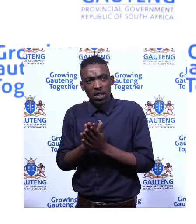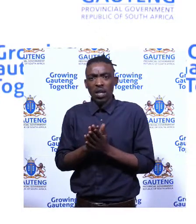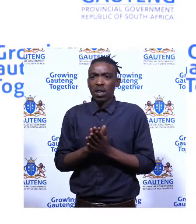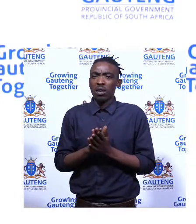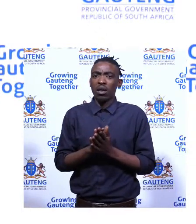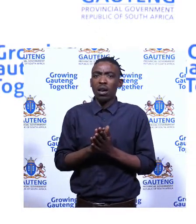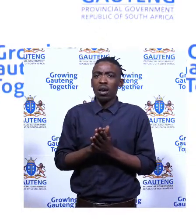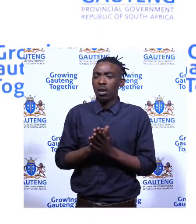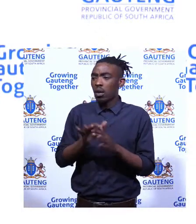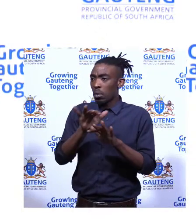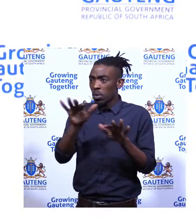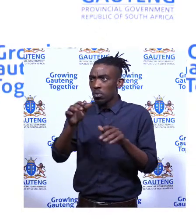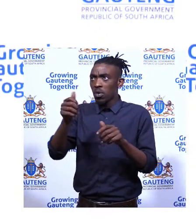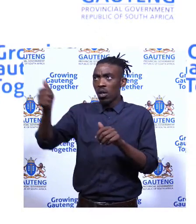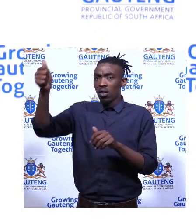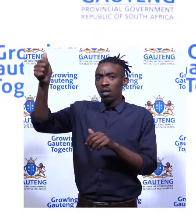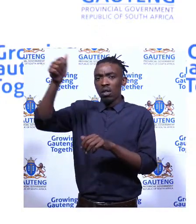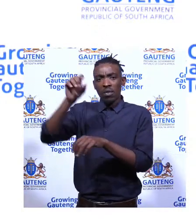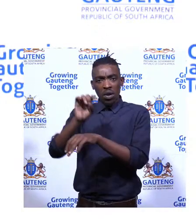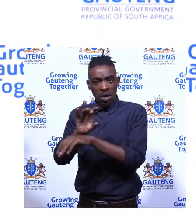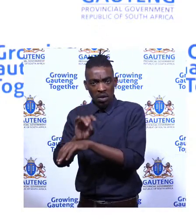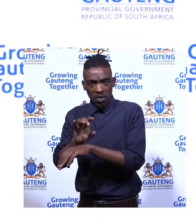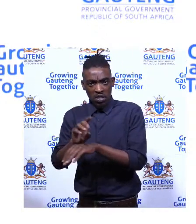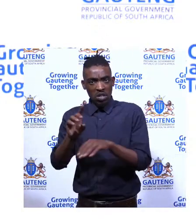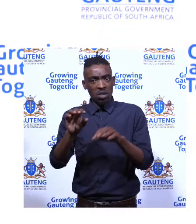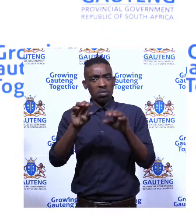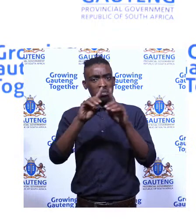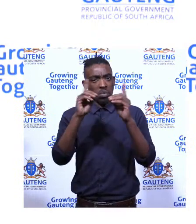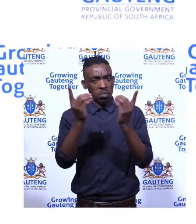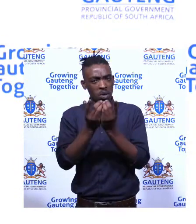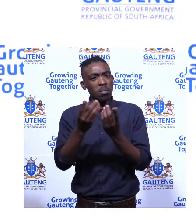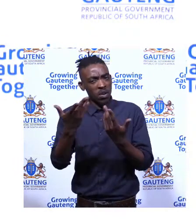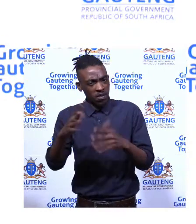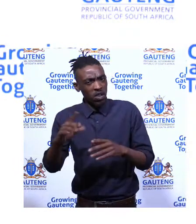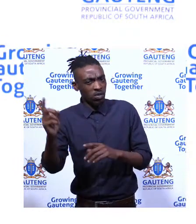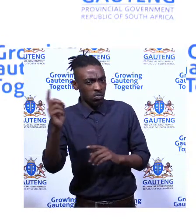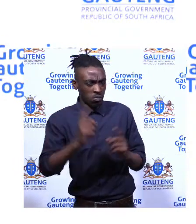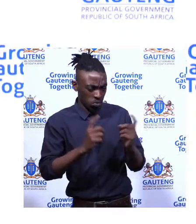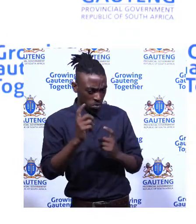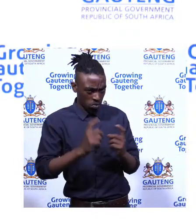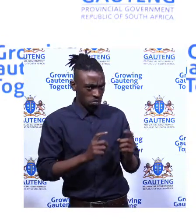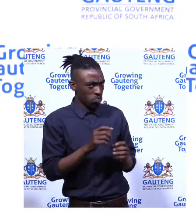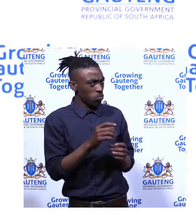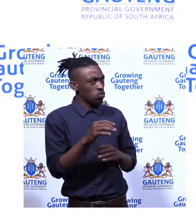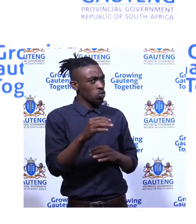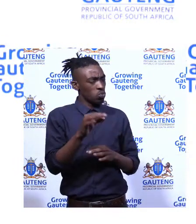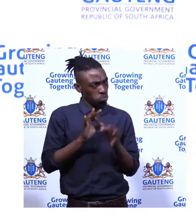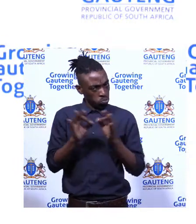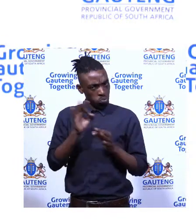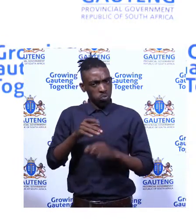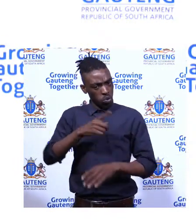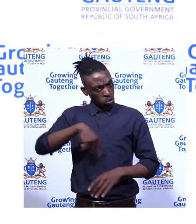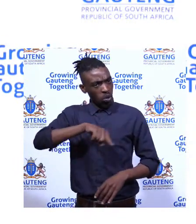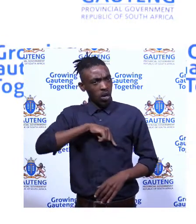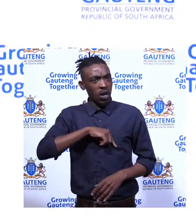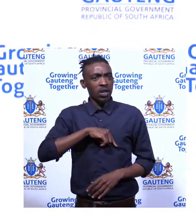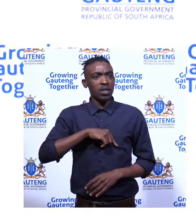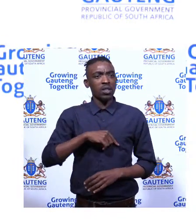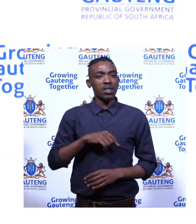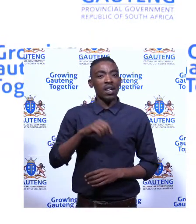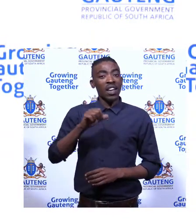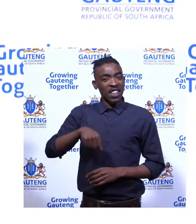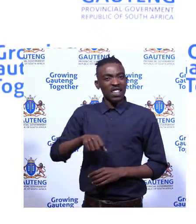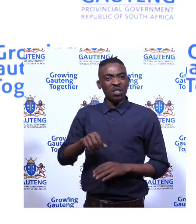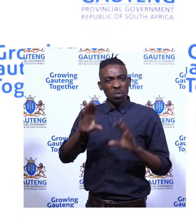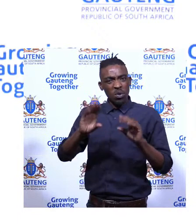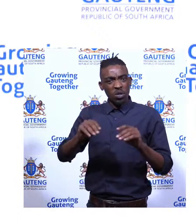even when you deal with schools, everything must be dealt with. There must, because you make assumptions. If just one, the thing